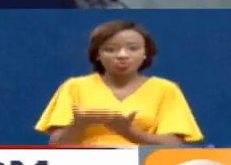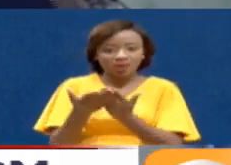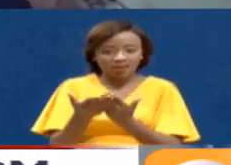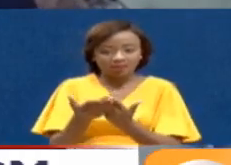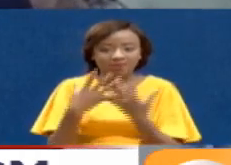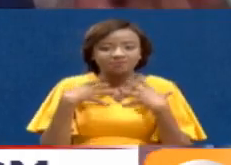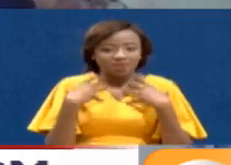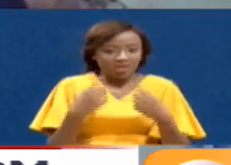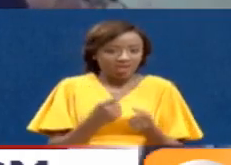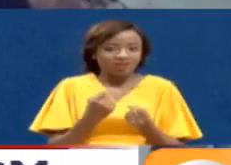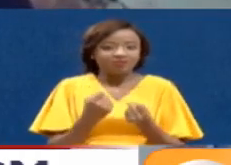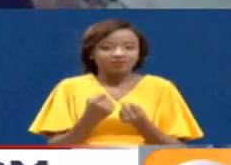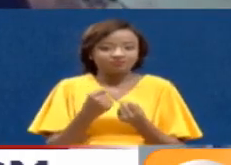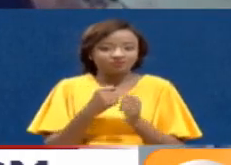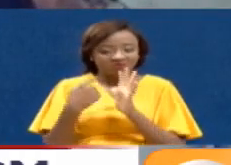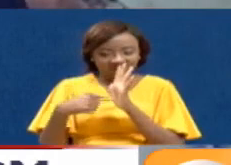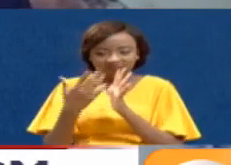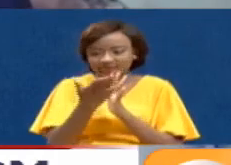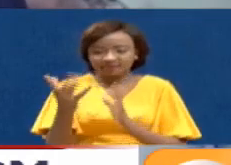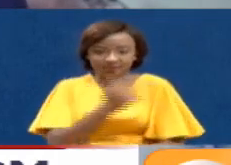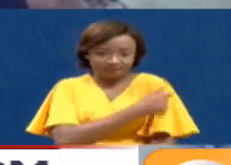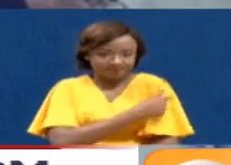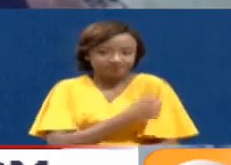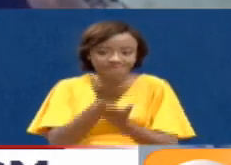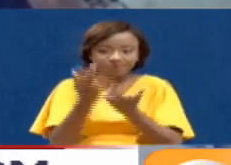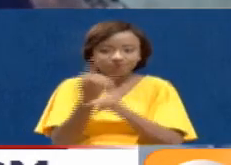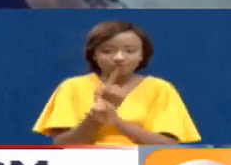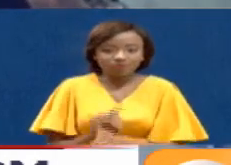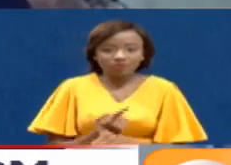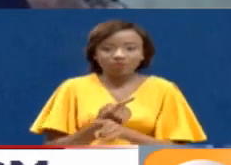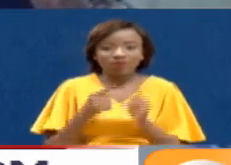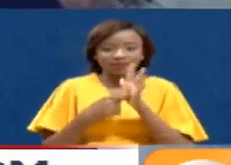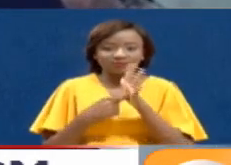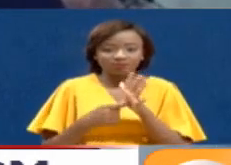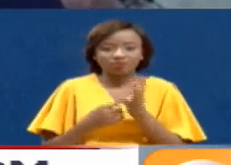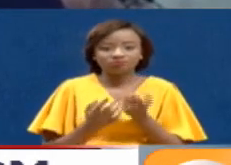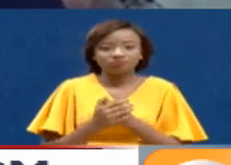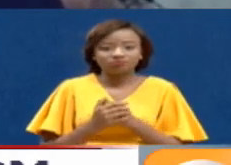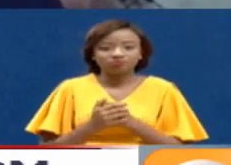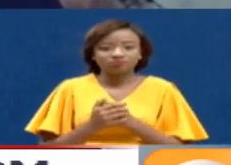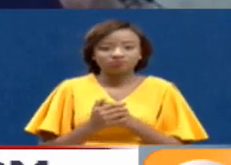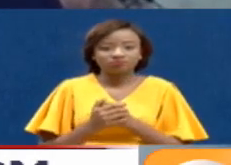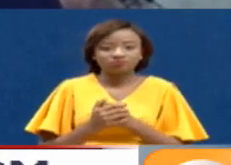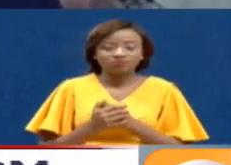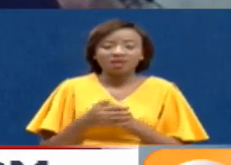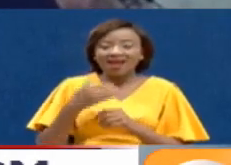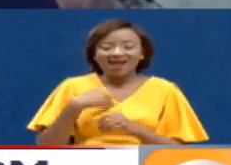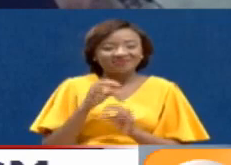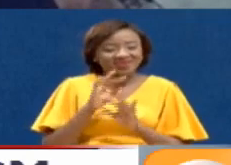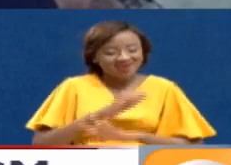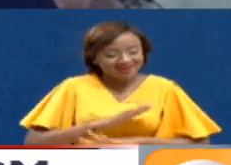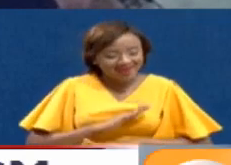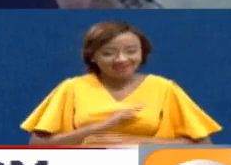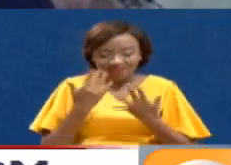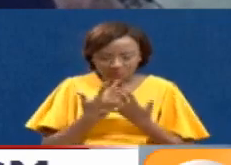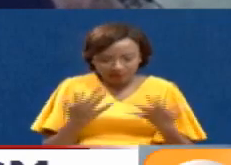health facilities. Look at it this way. The most immediate crisis for developing countries, including Kenya right now, the lack of capacity and